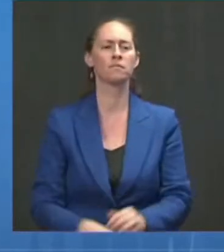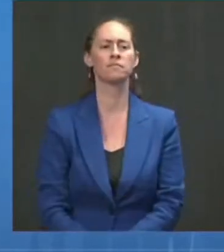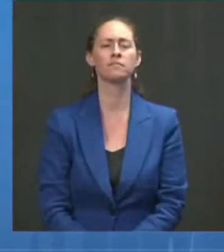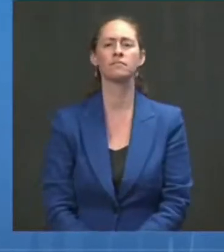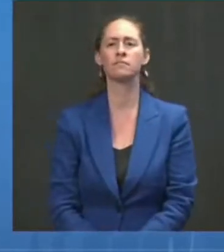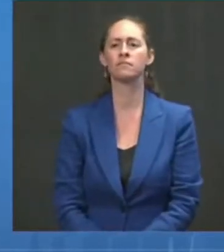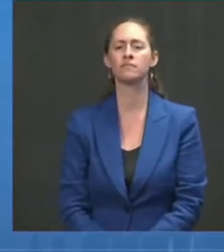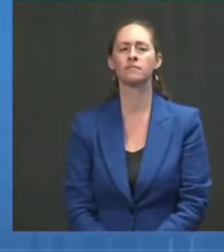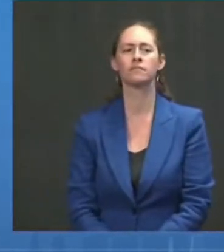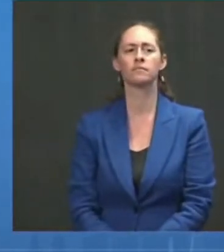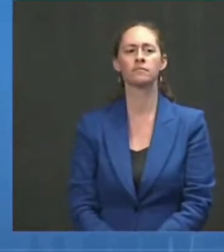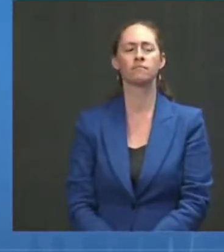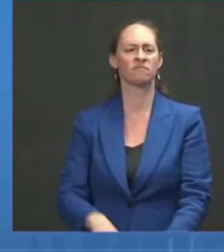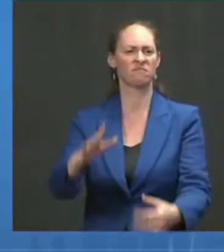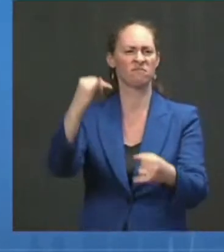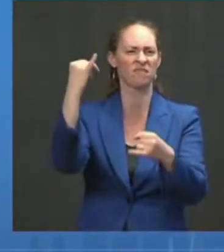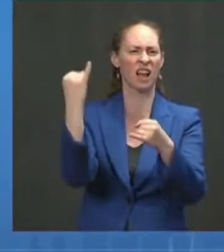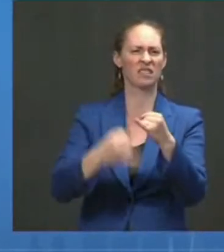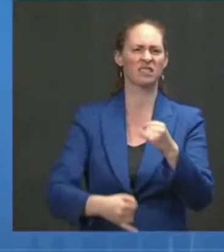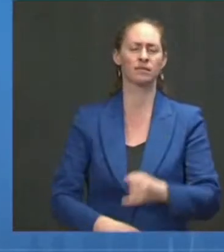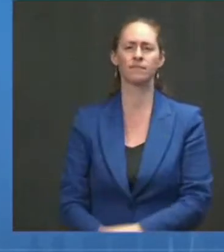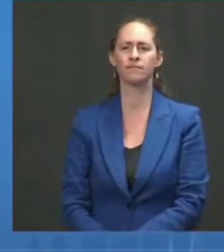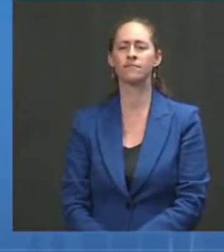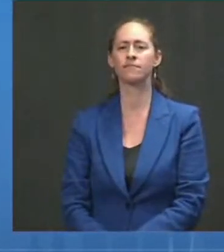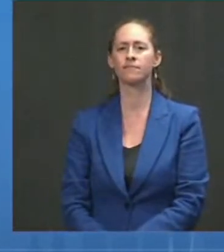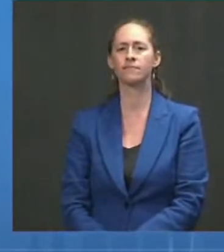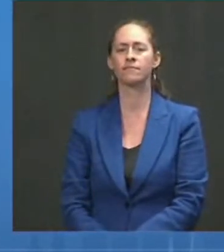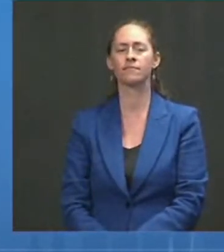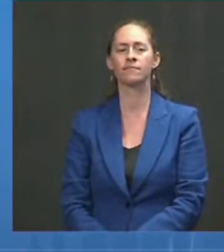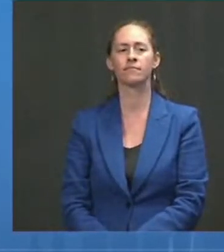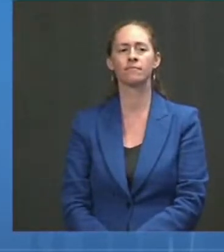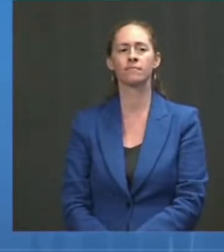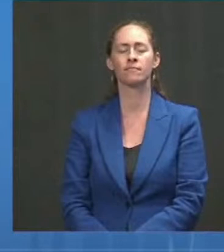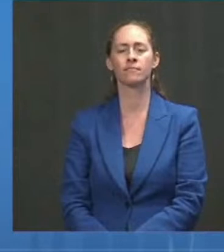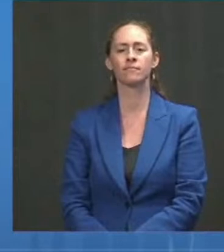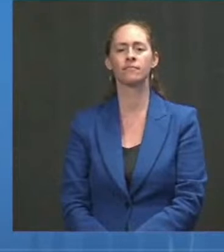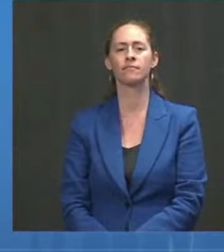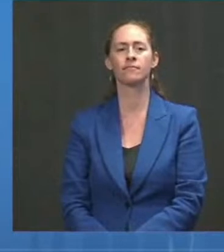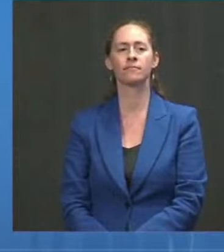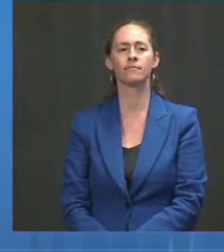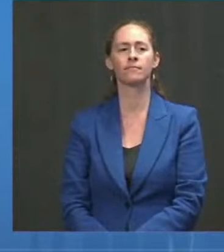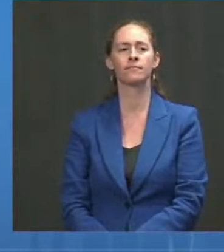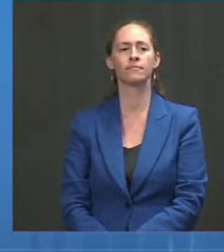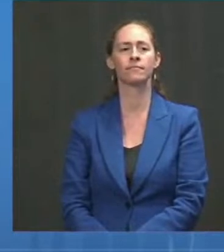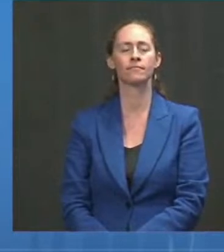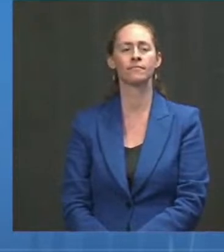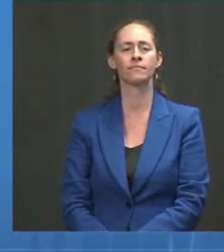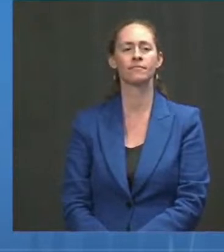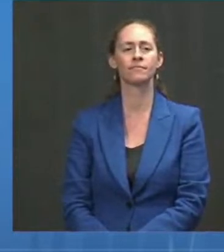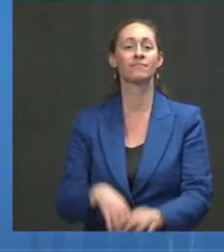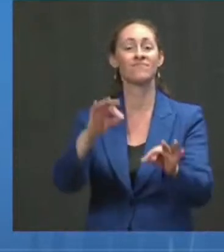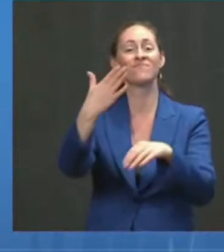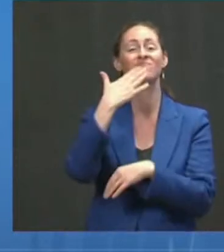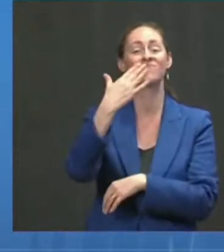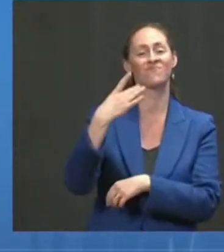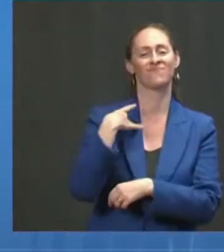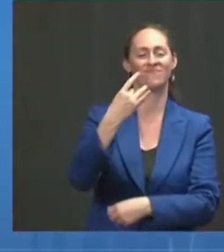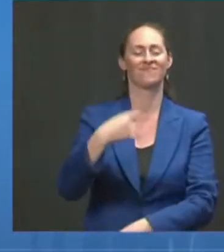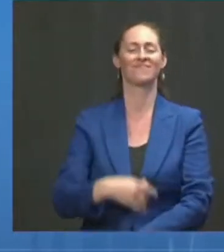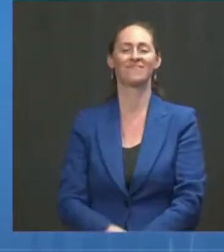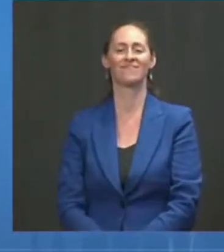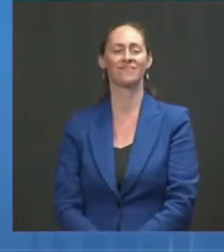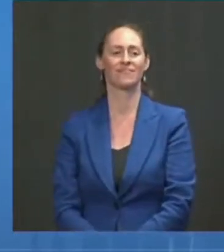Last question. Let's go to Aaron Billups at Spectrum News. Hi, thanks so much for taking my question. You